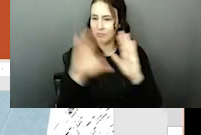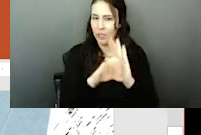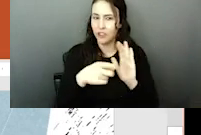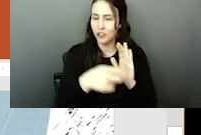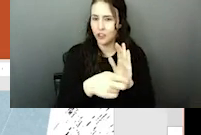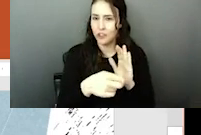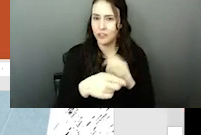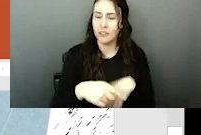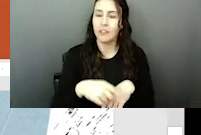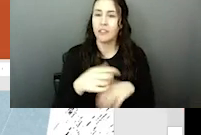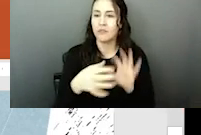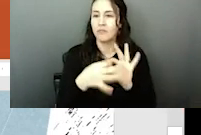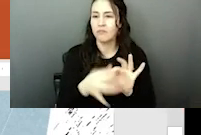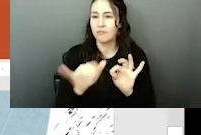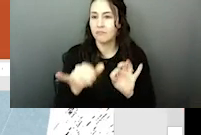question.